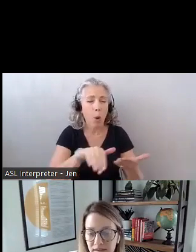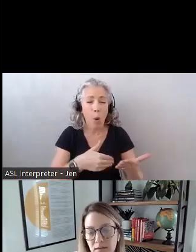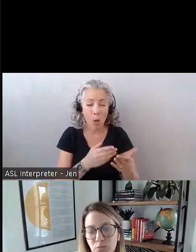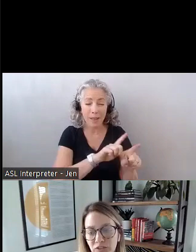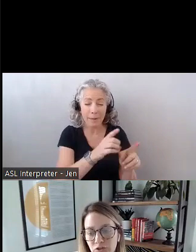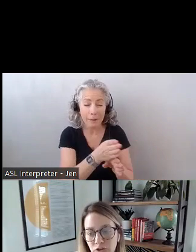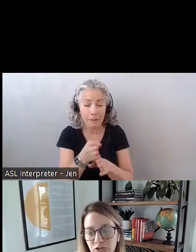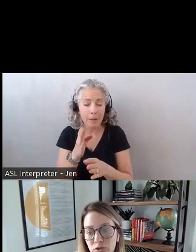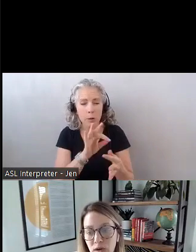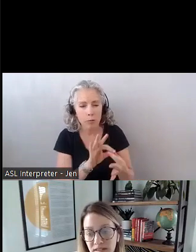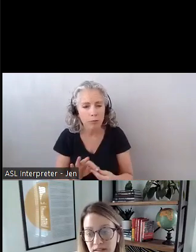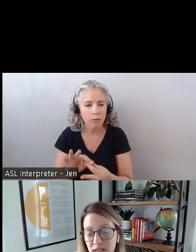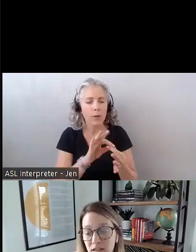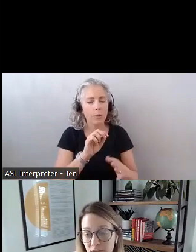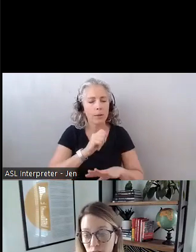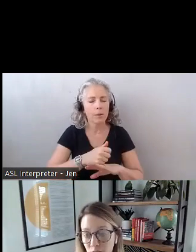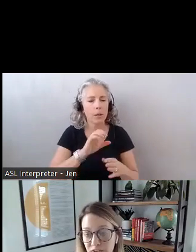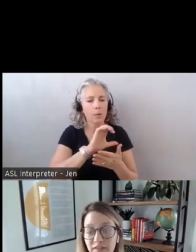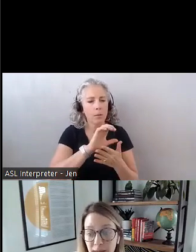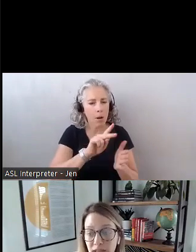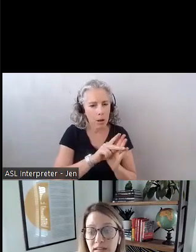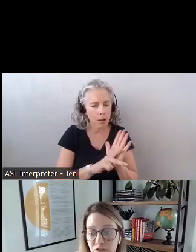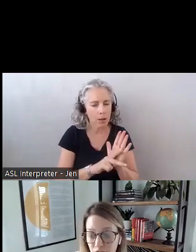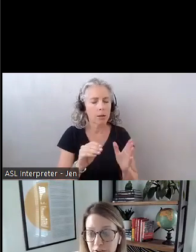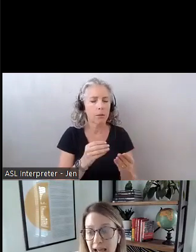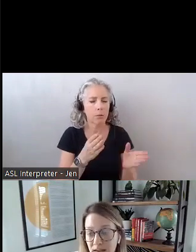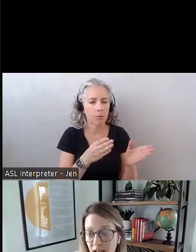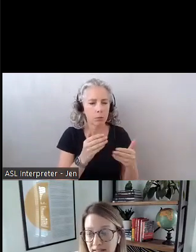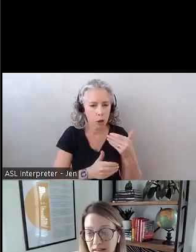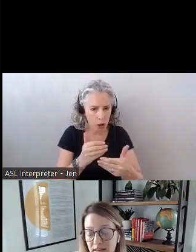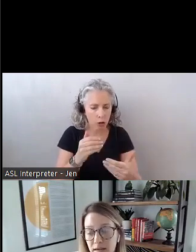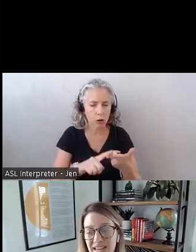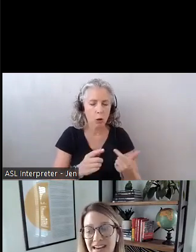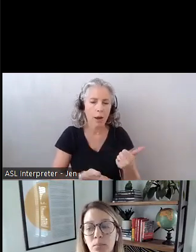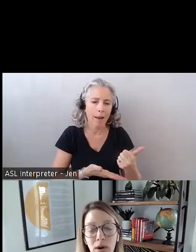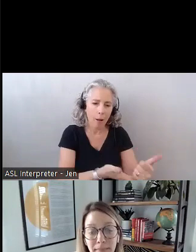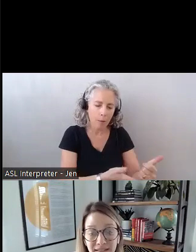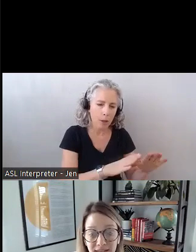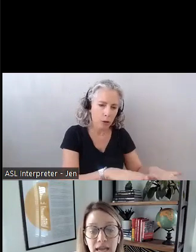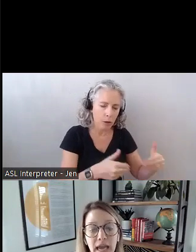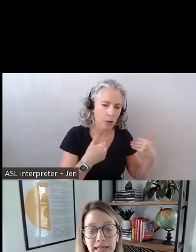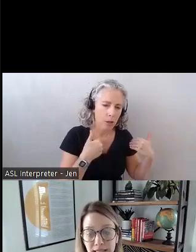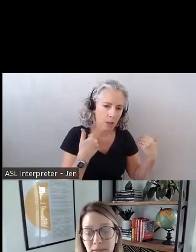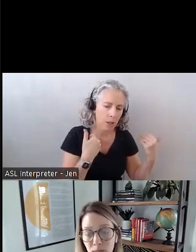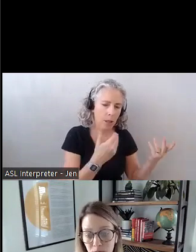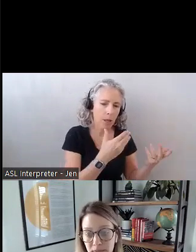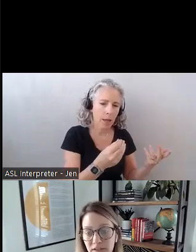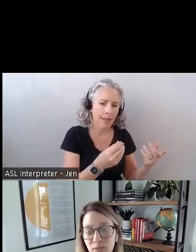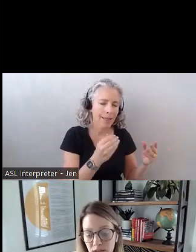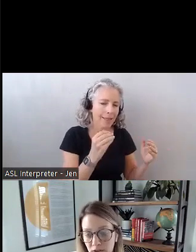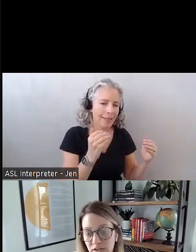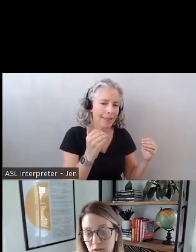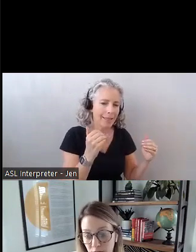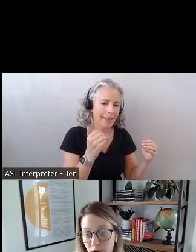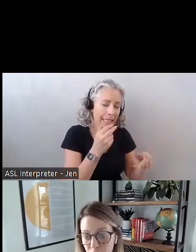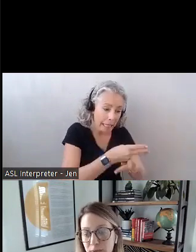have policies and procedures to assist individuals and families of children and adolescents in obtaining appointments and keeping